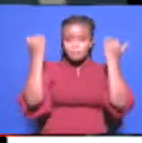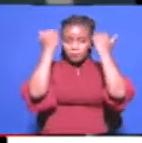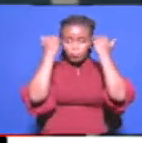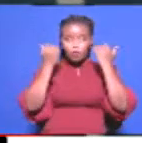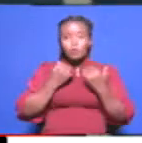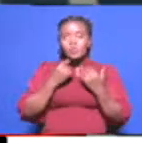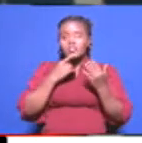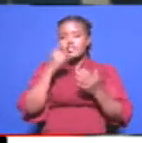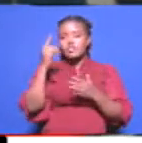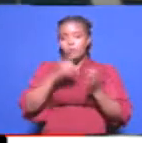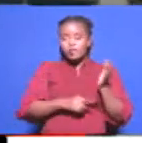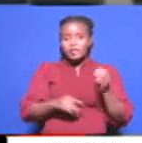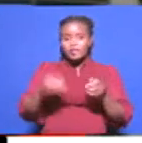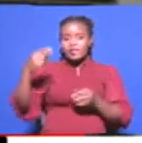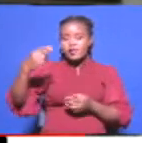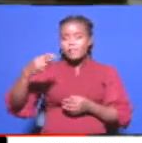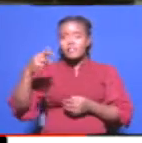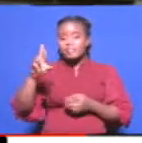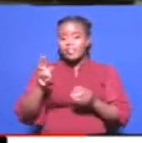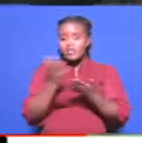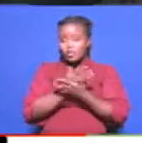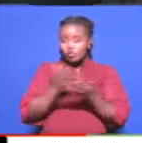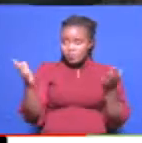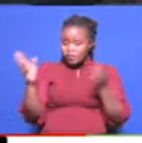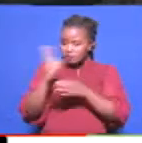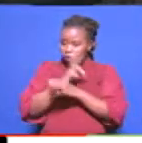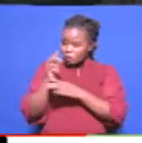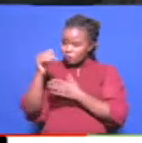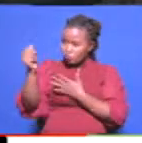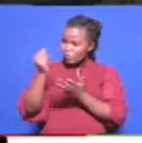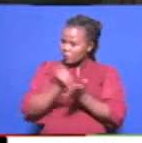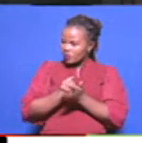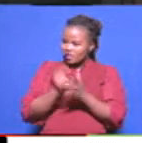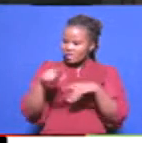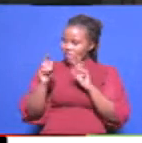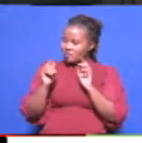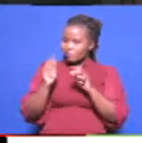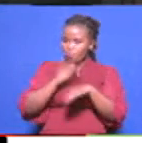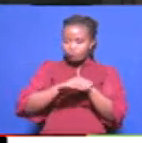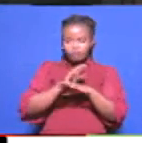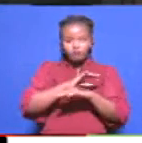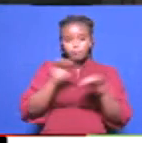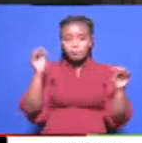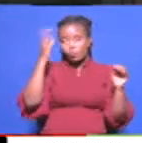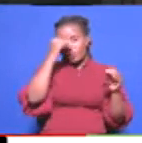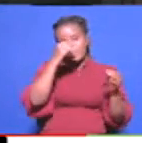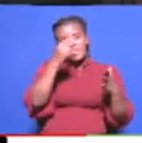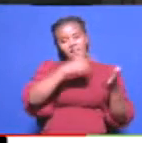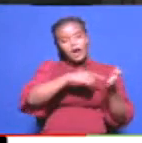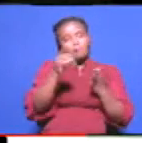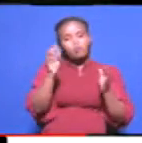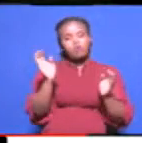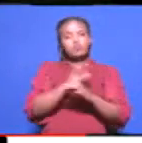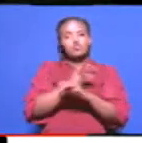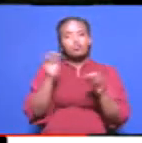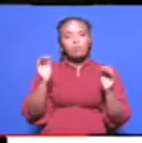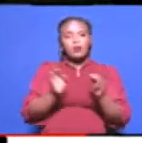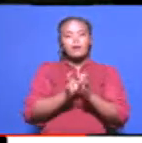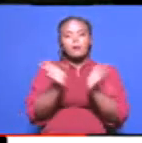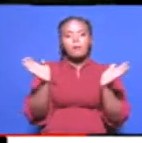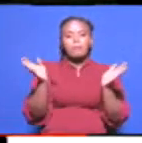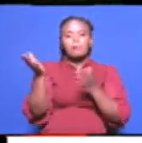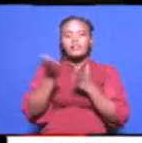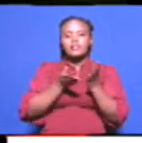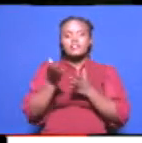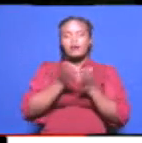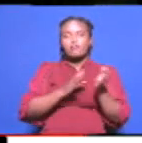resource instruments used to recruit the managers were ineffective since they were not approved by the Public Service Commission. The